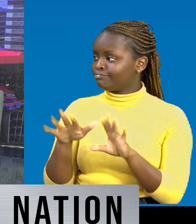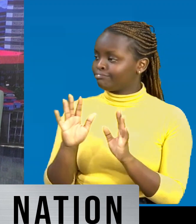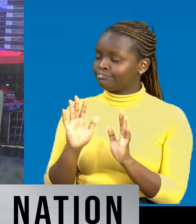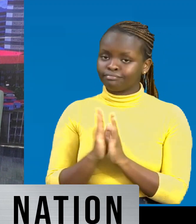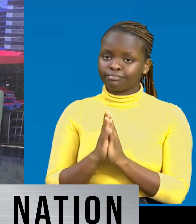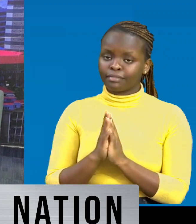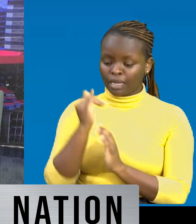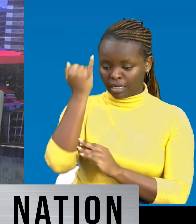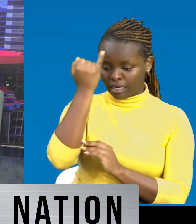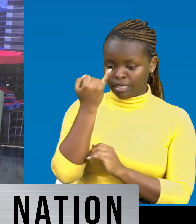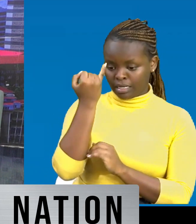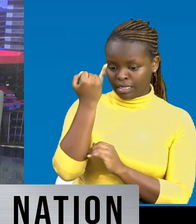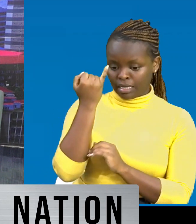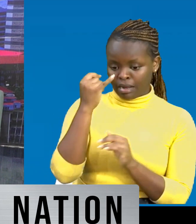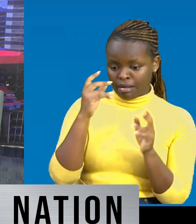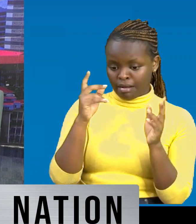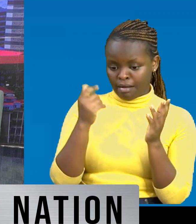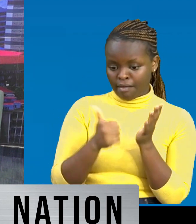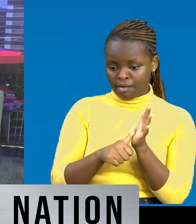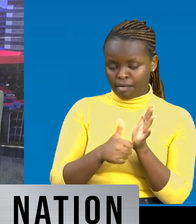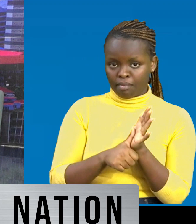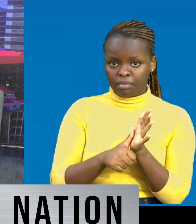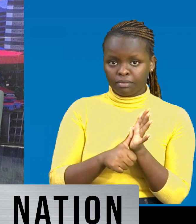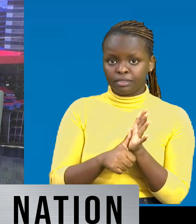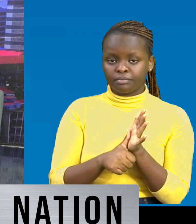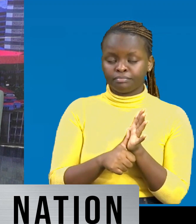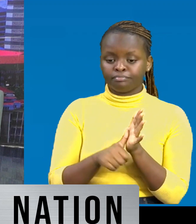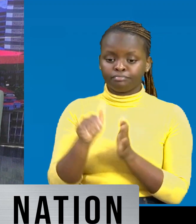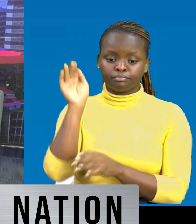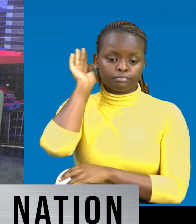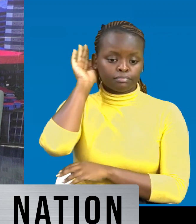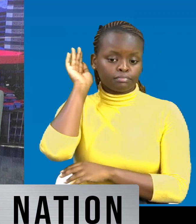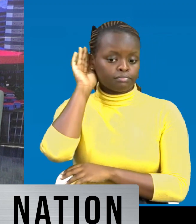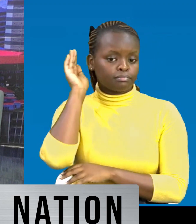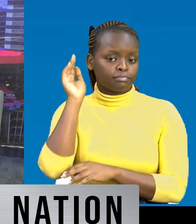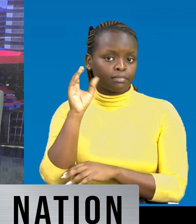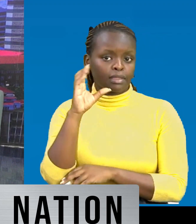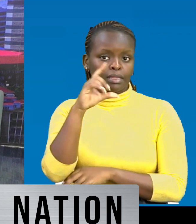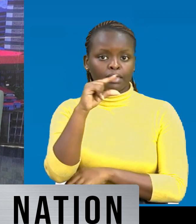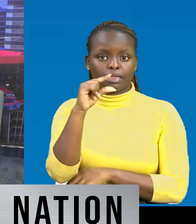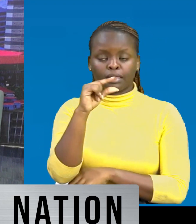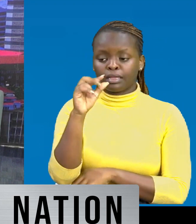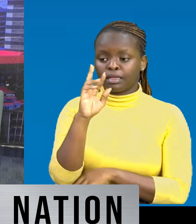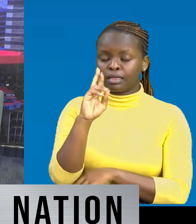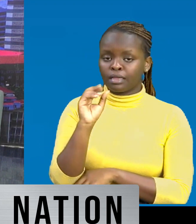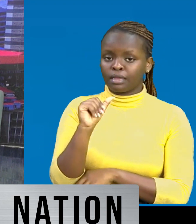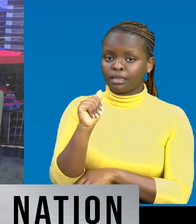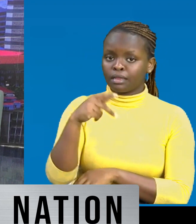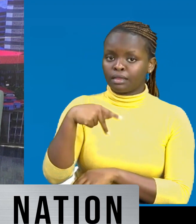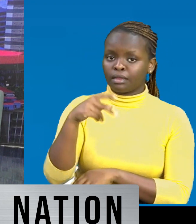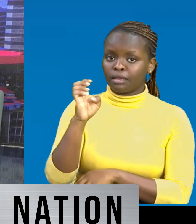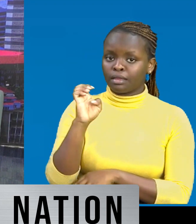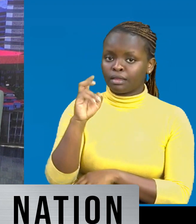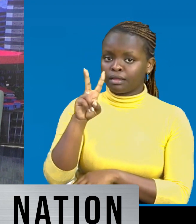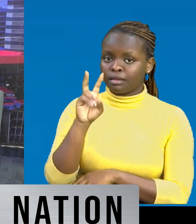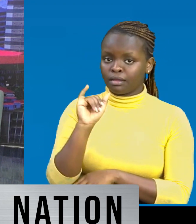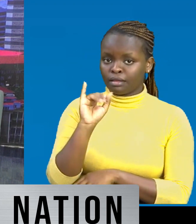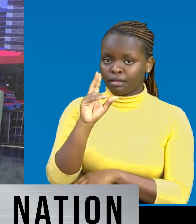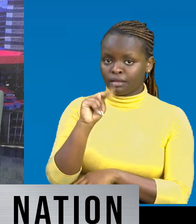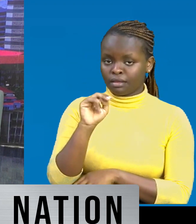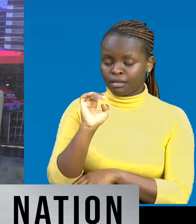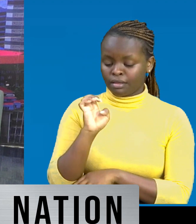Jonah, did you hear that? I heard it in some grapevine. I haven't really gotten into the story.